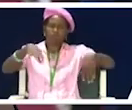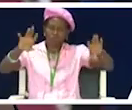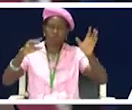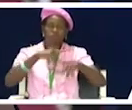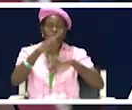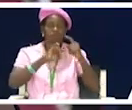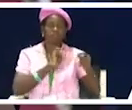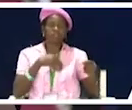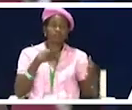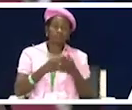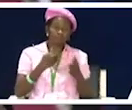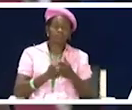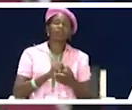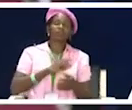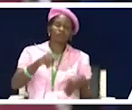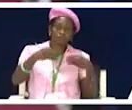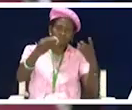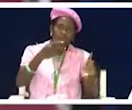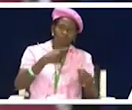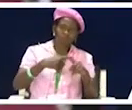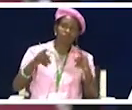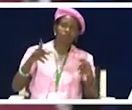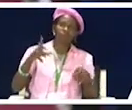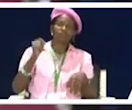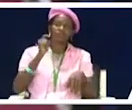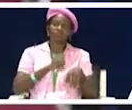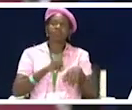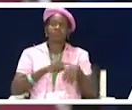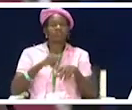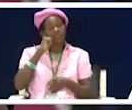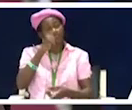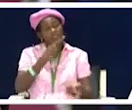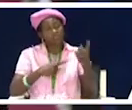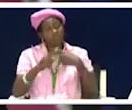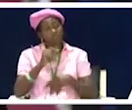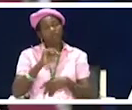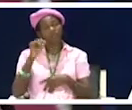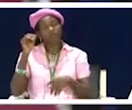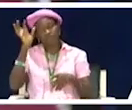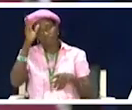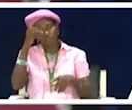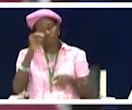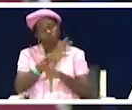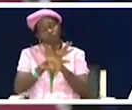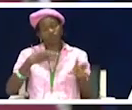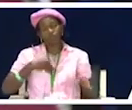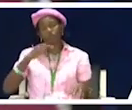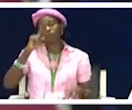will give you. Because at the time she came, I didn't have a kobo.